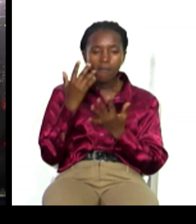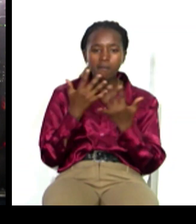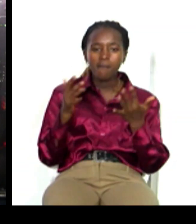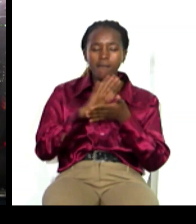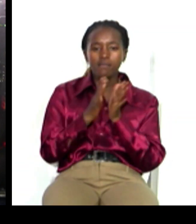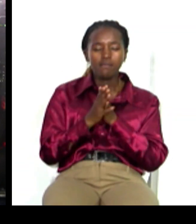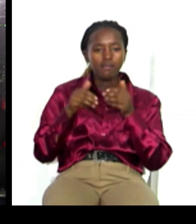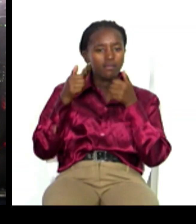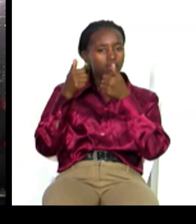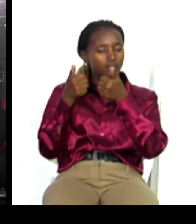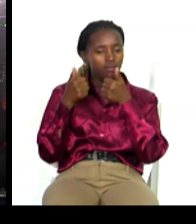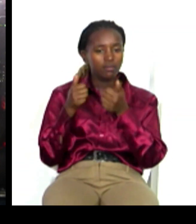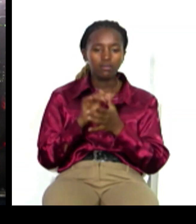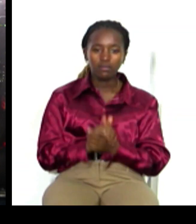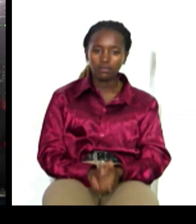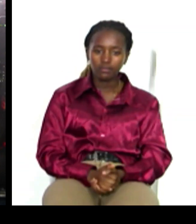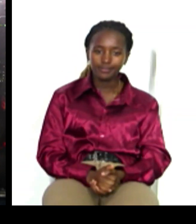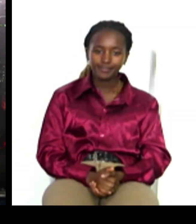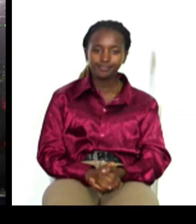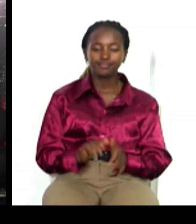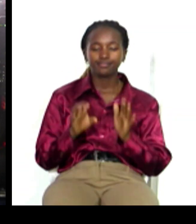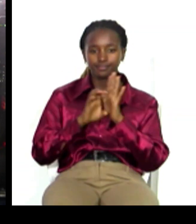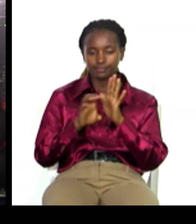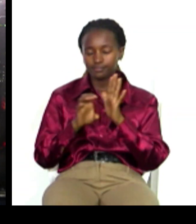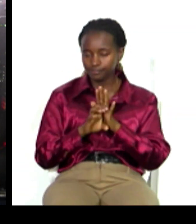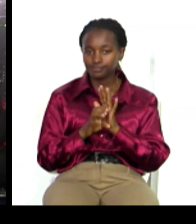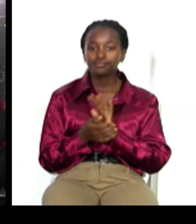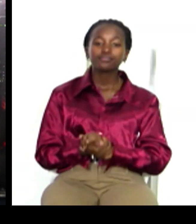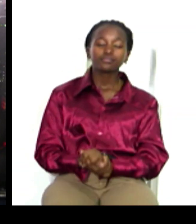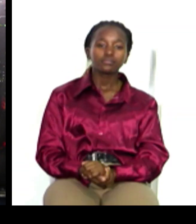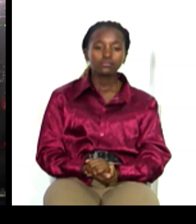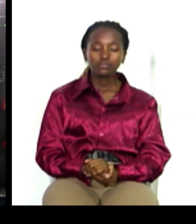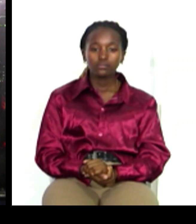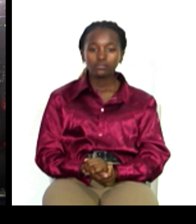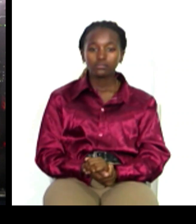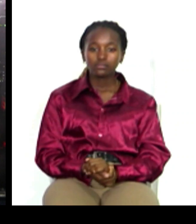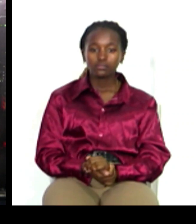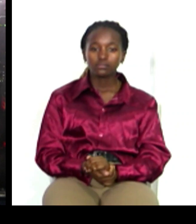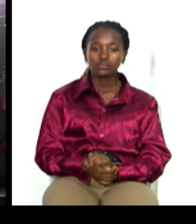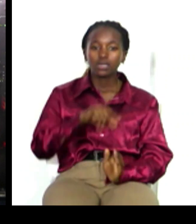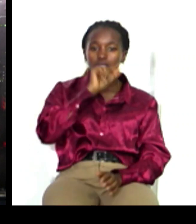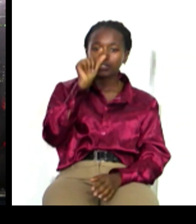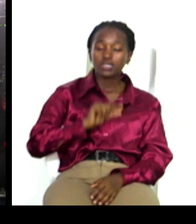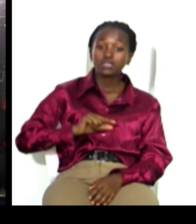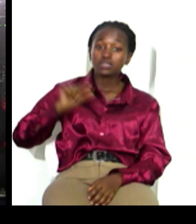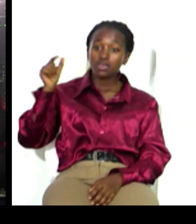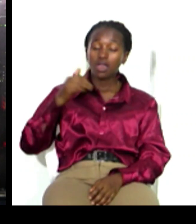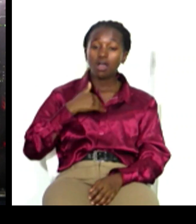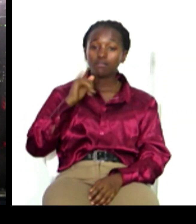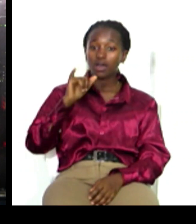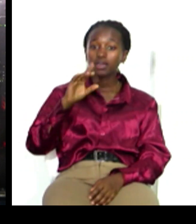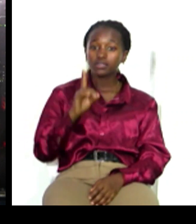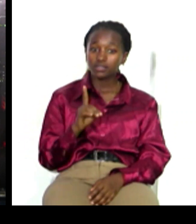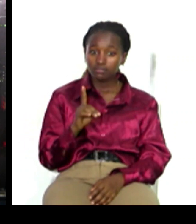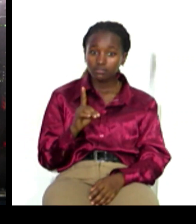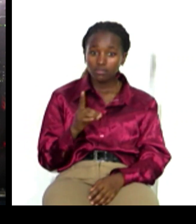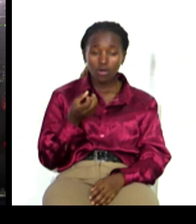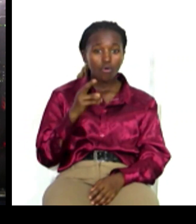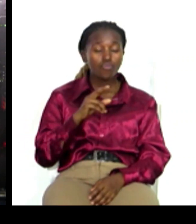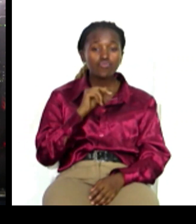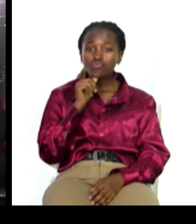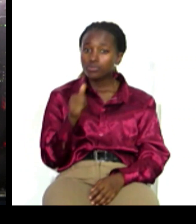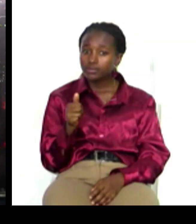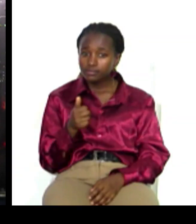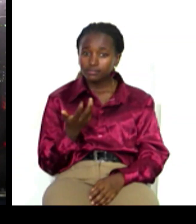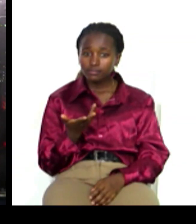in play. Yeah. For example, do they even have IDs? Okay, Jonah, let me